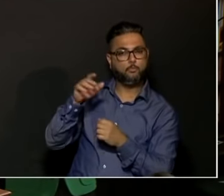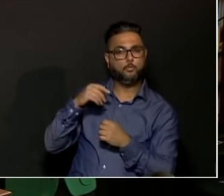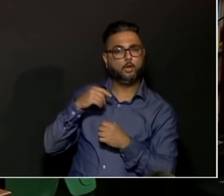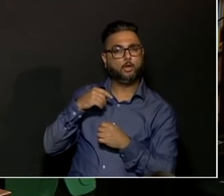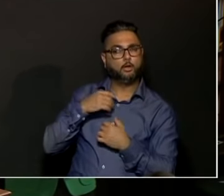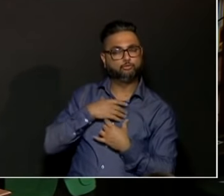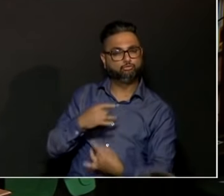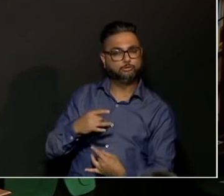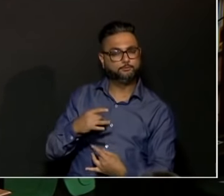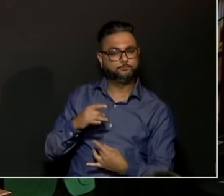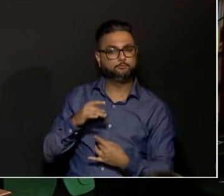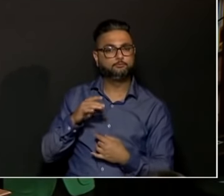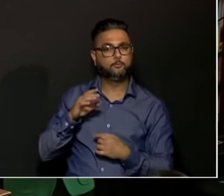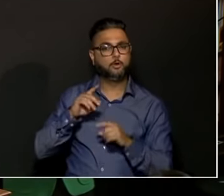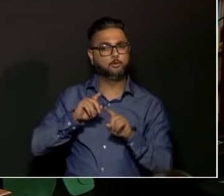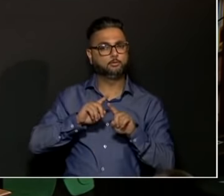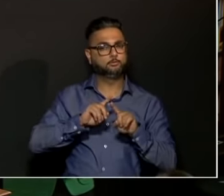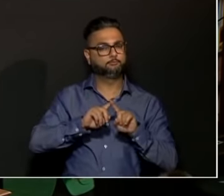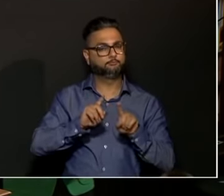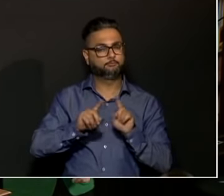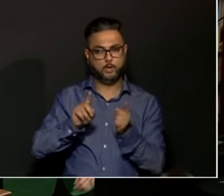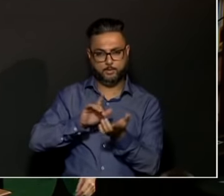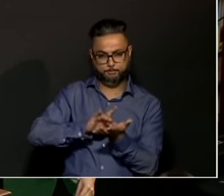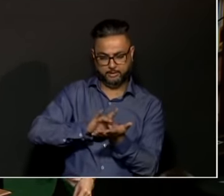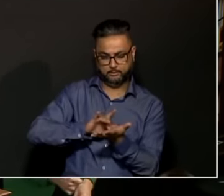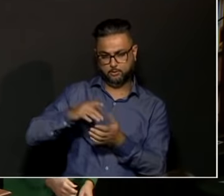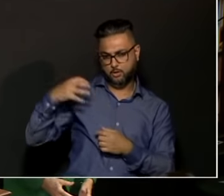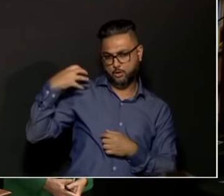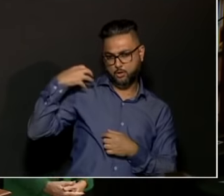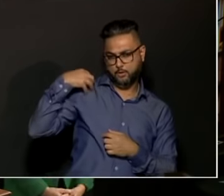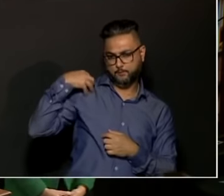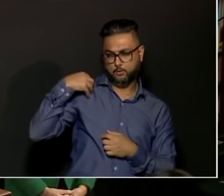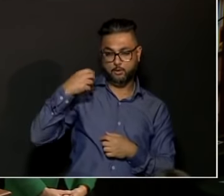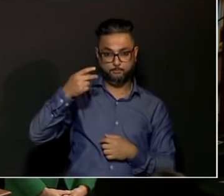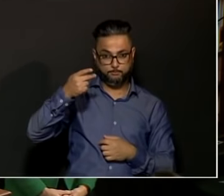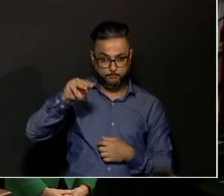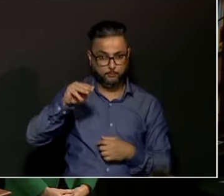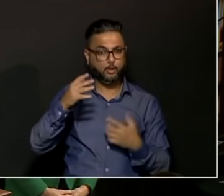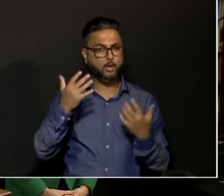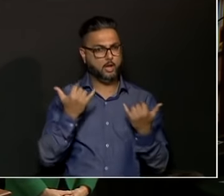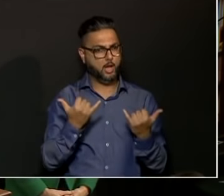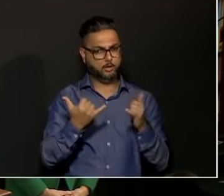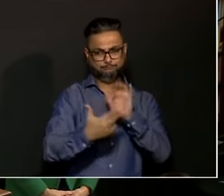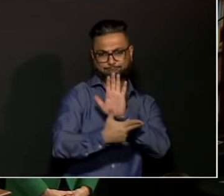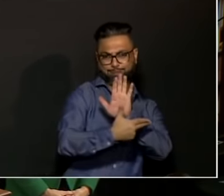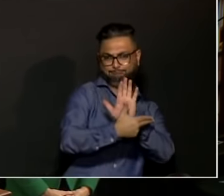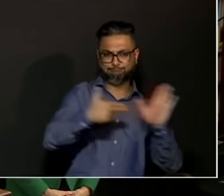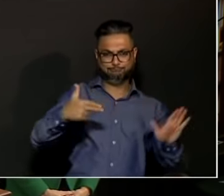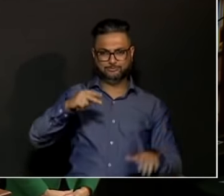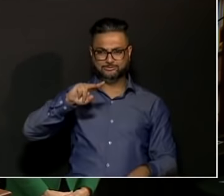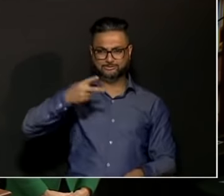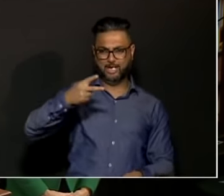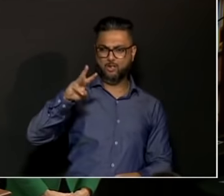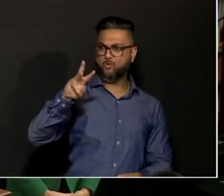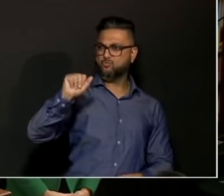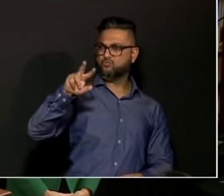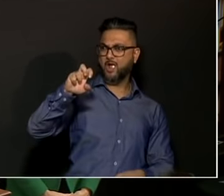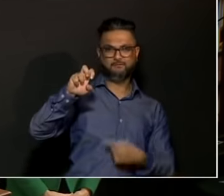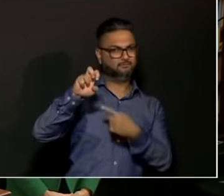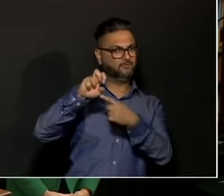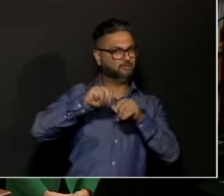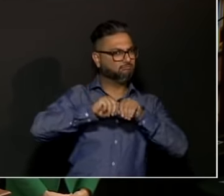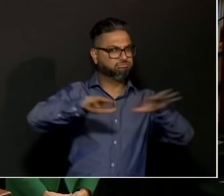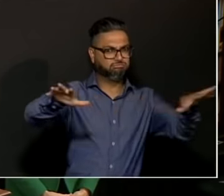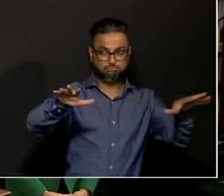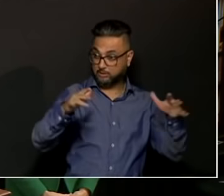medical officers of health and the Prime Minister of whether or not we are officially in a second wave or if it's coming. Yesterday you said we always